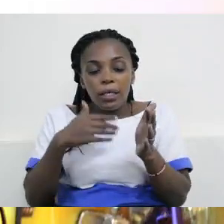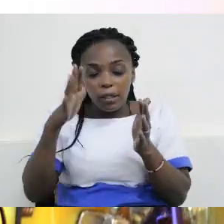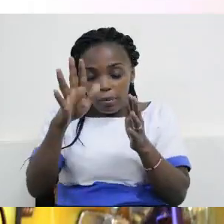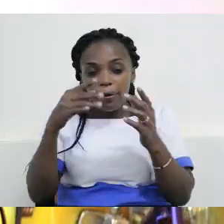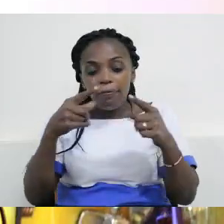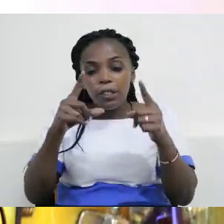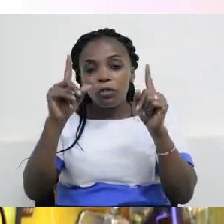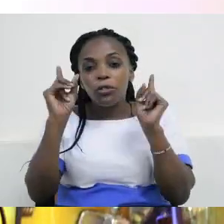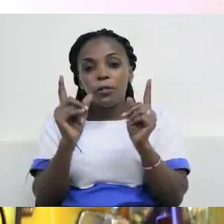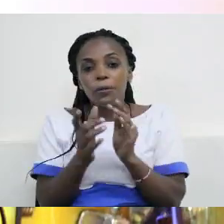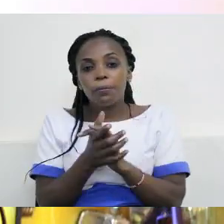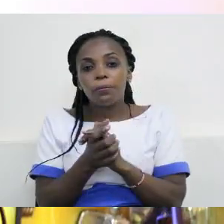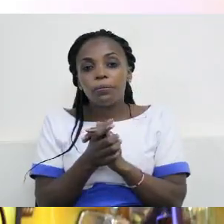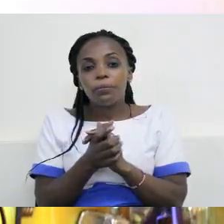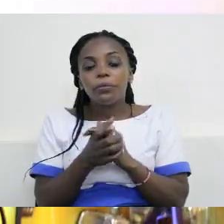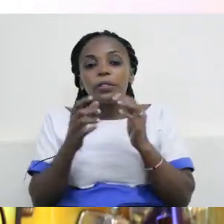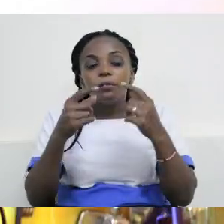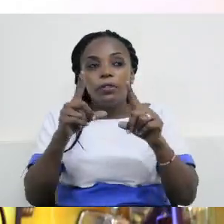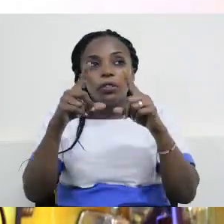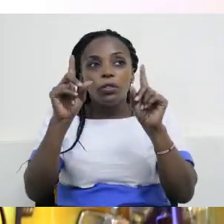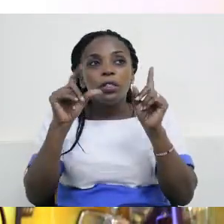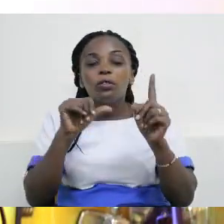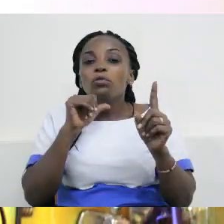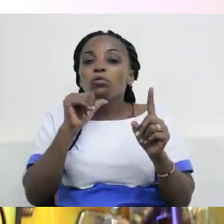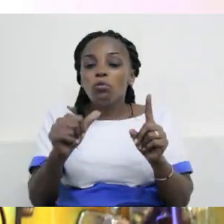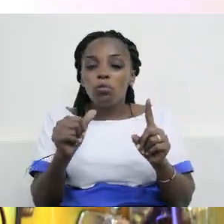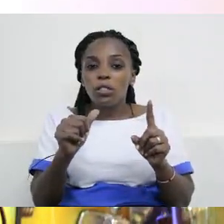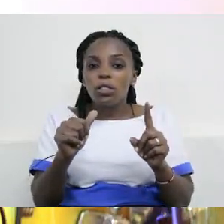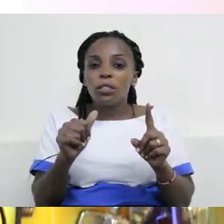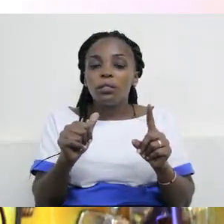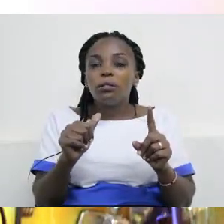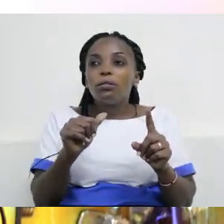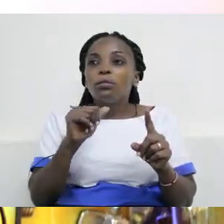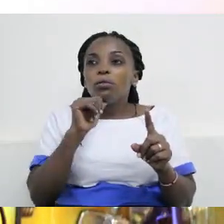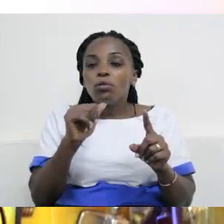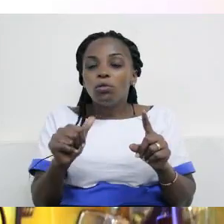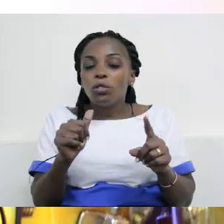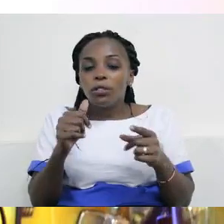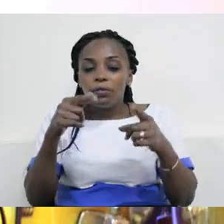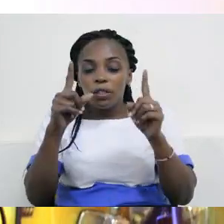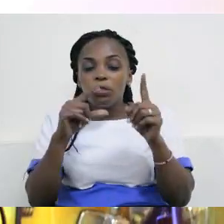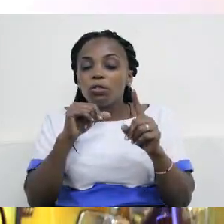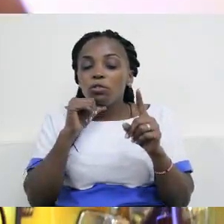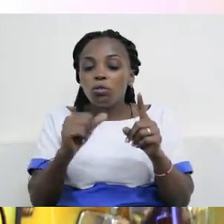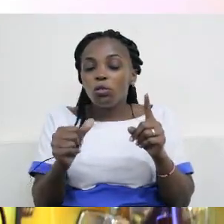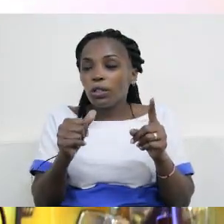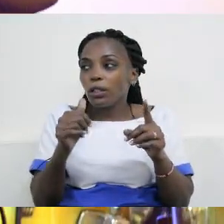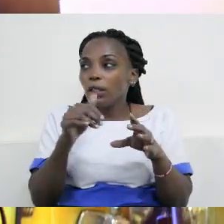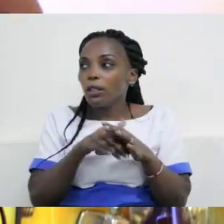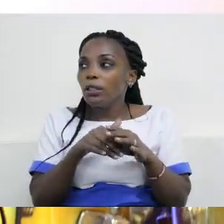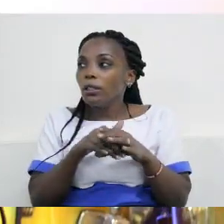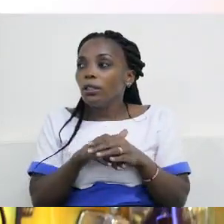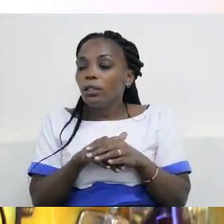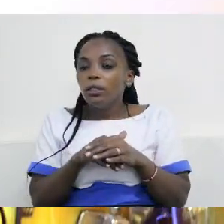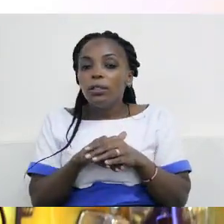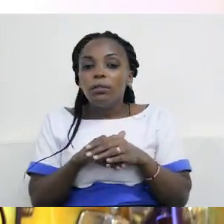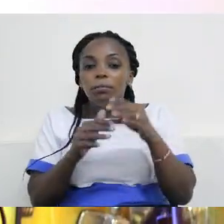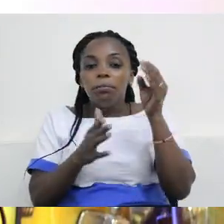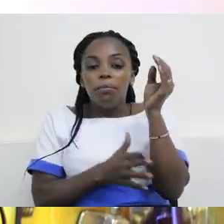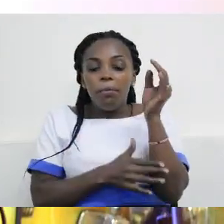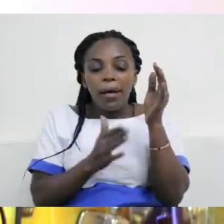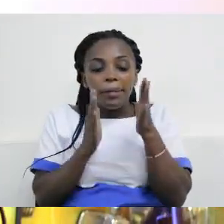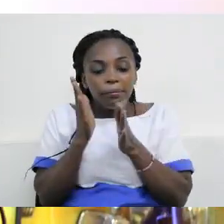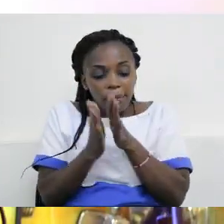victory. Victory is not in the drive or dedication or in the meticulous planning